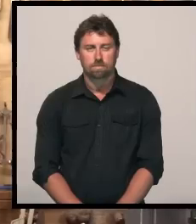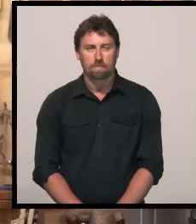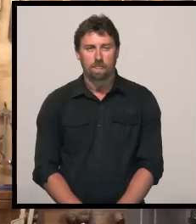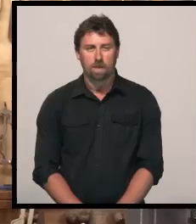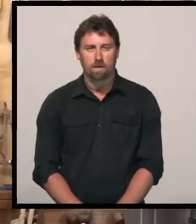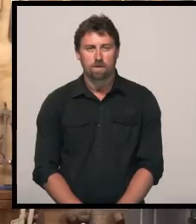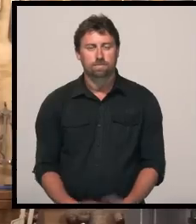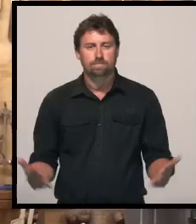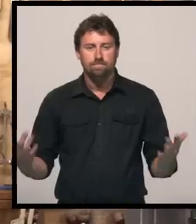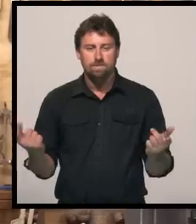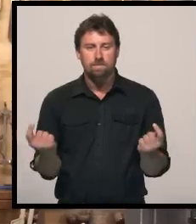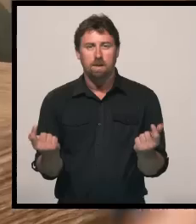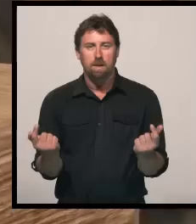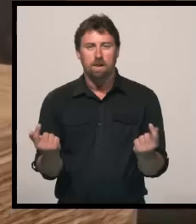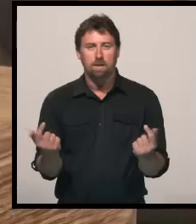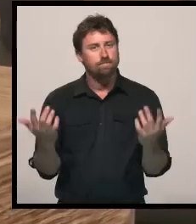And there you have it,